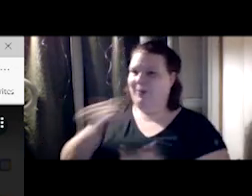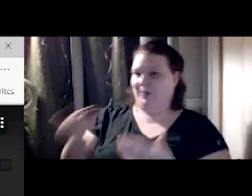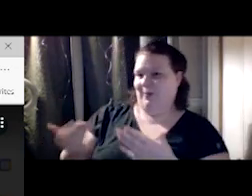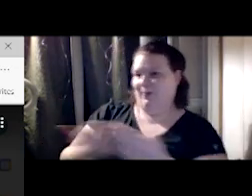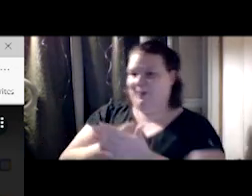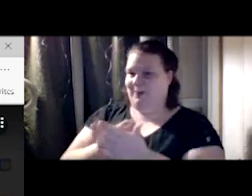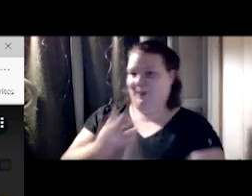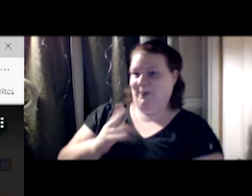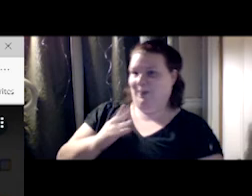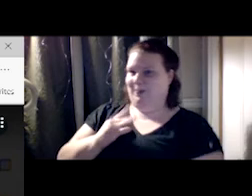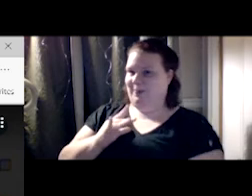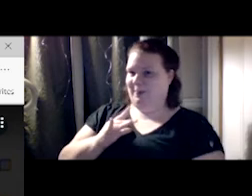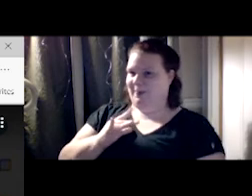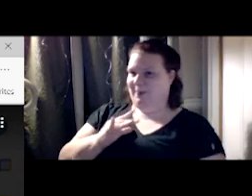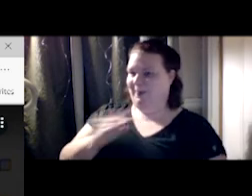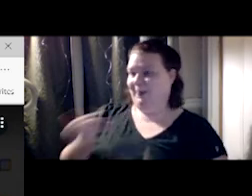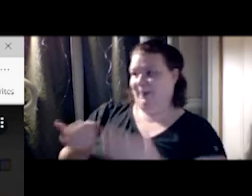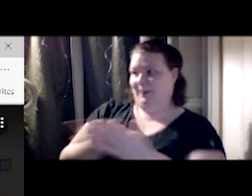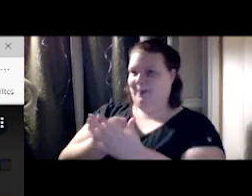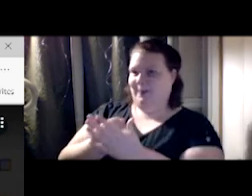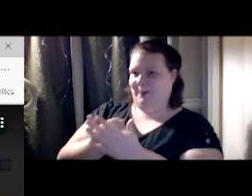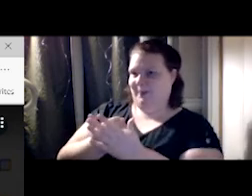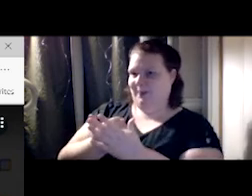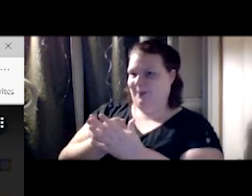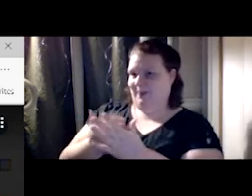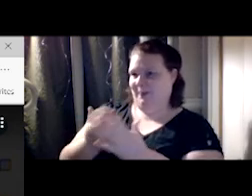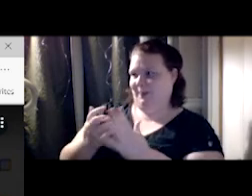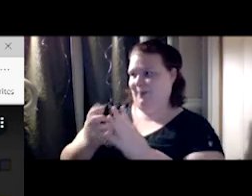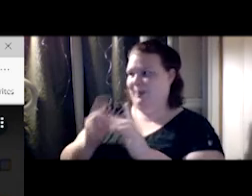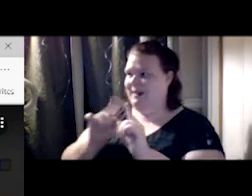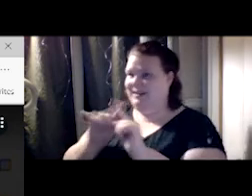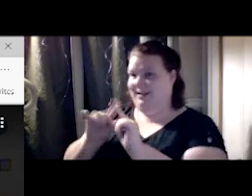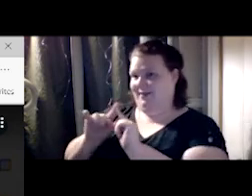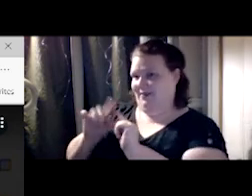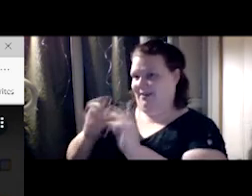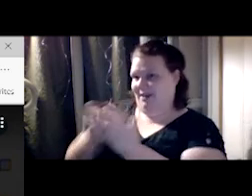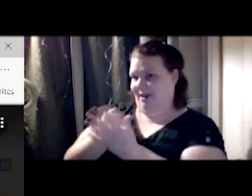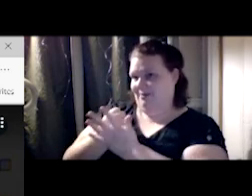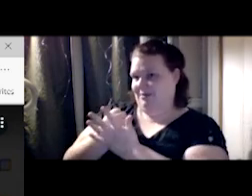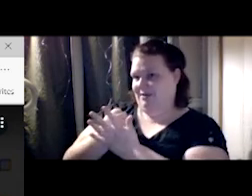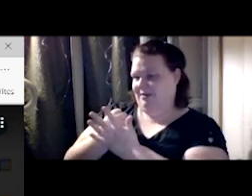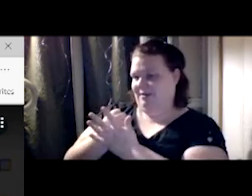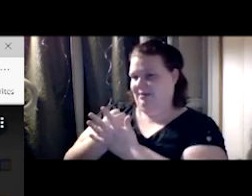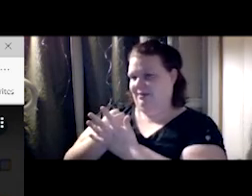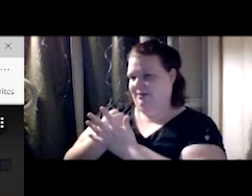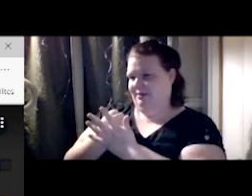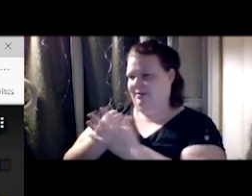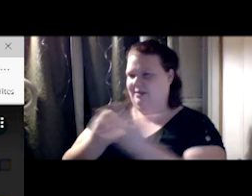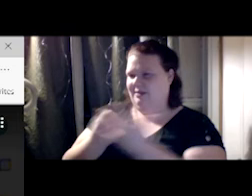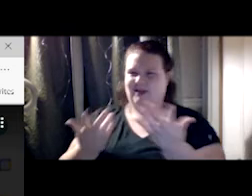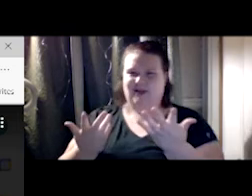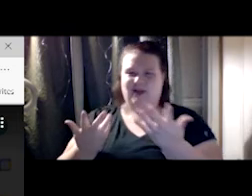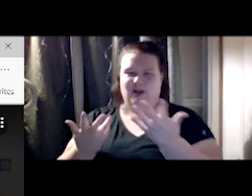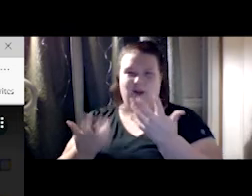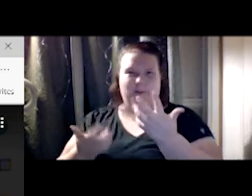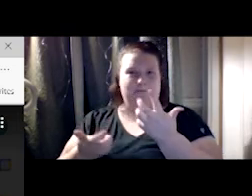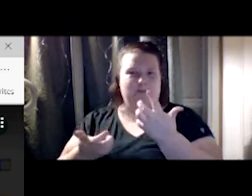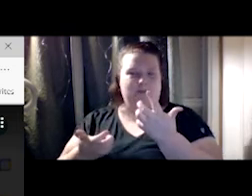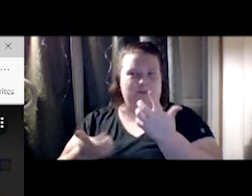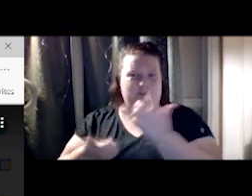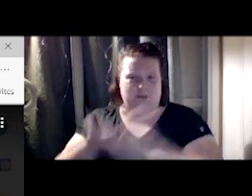thing that has all the bells and whistles. I'm trying to imagine a scenario where you wouldn't have all the group go, yeah, that's just